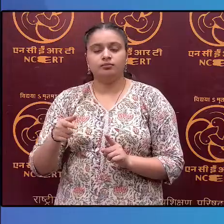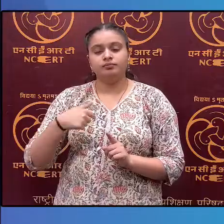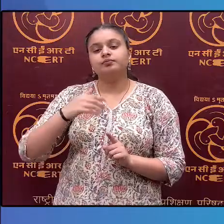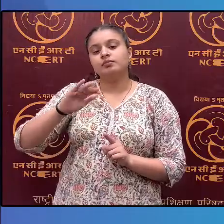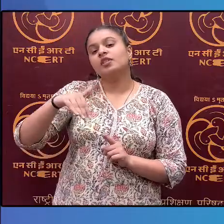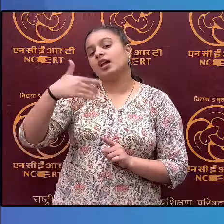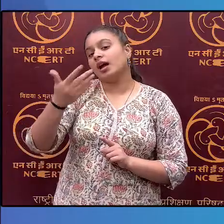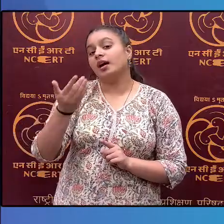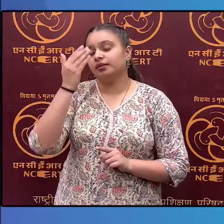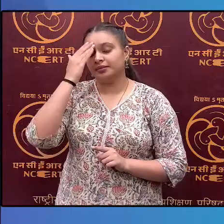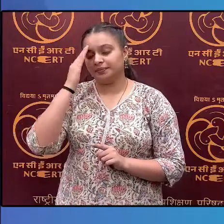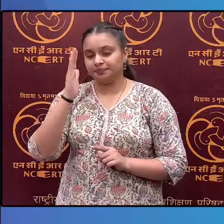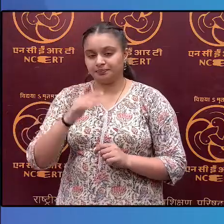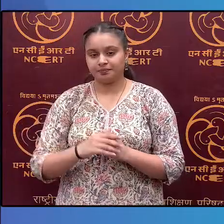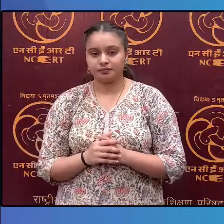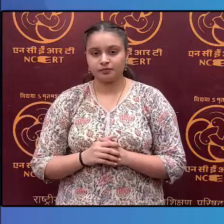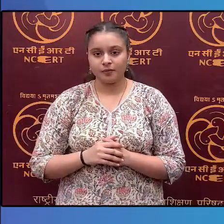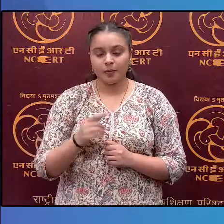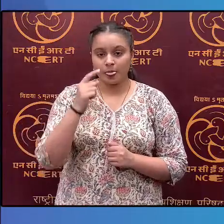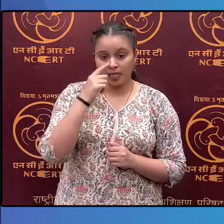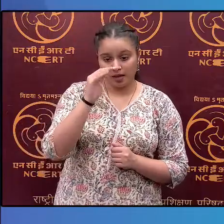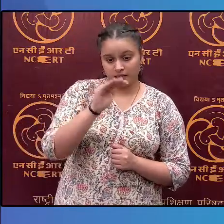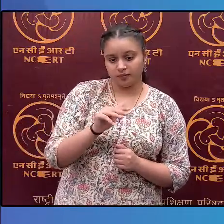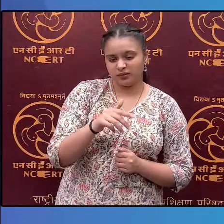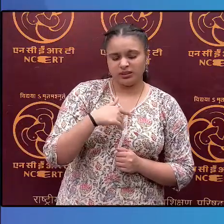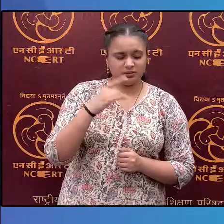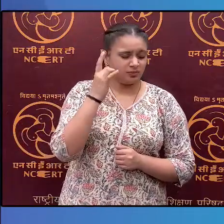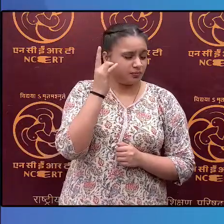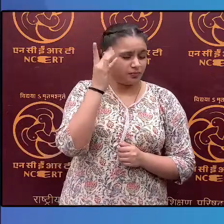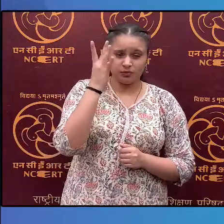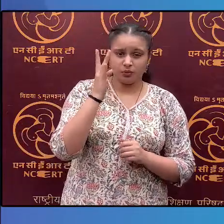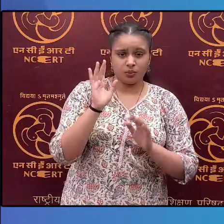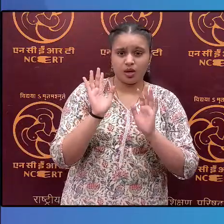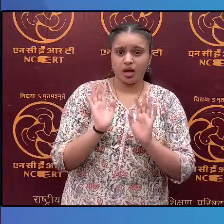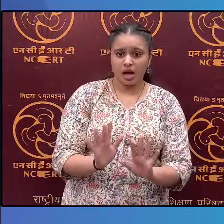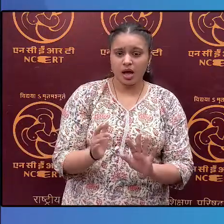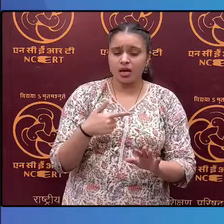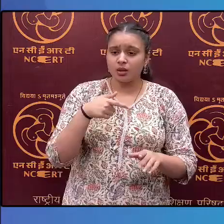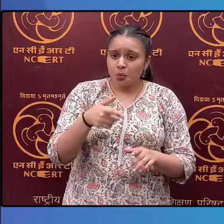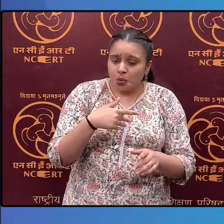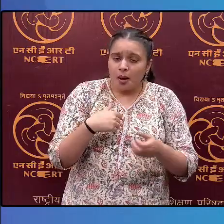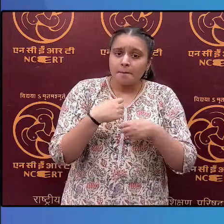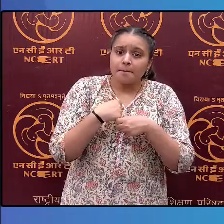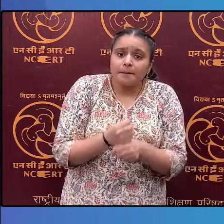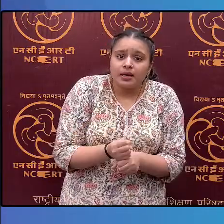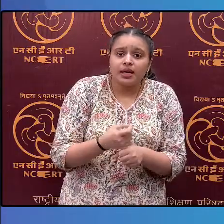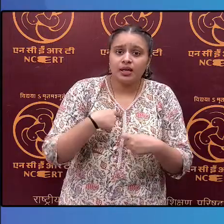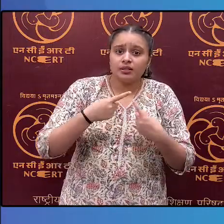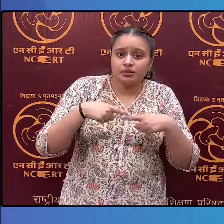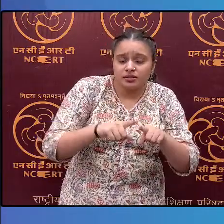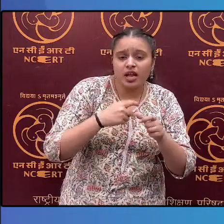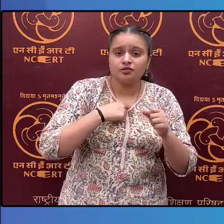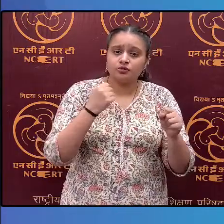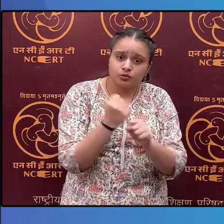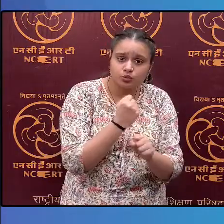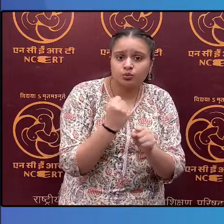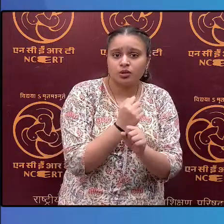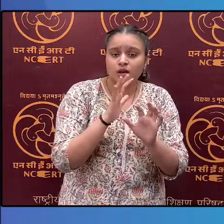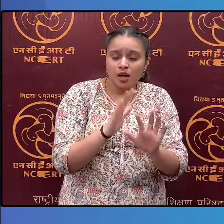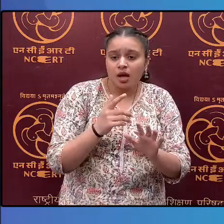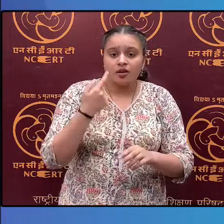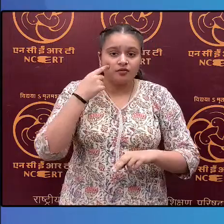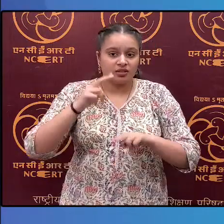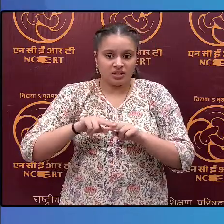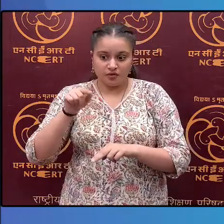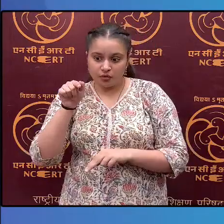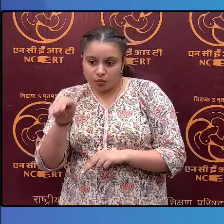about this. So, Meena was very angry. Obviously, she was putting so much of effort into making paper boats, and if the boy is